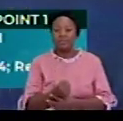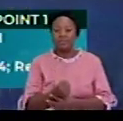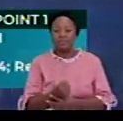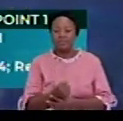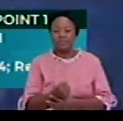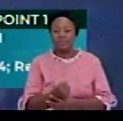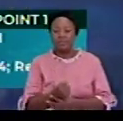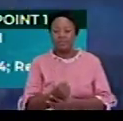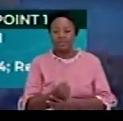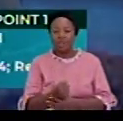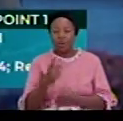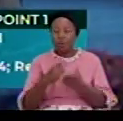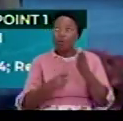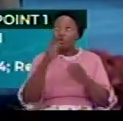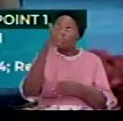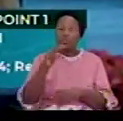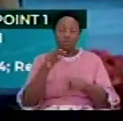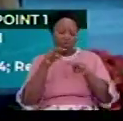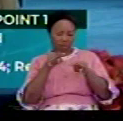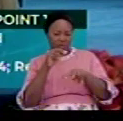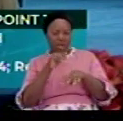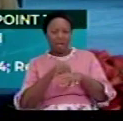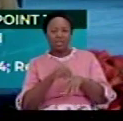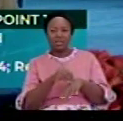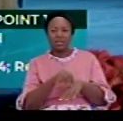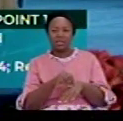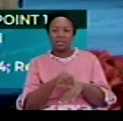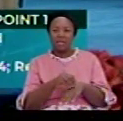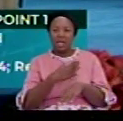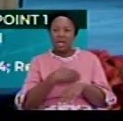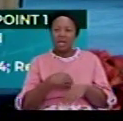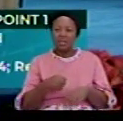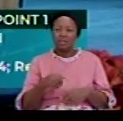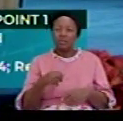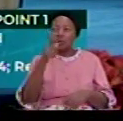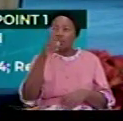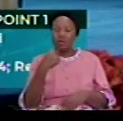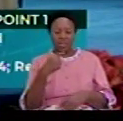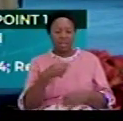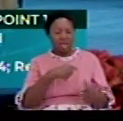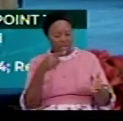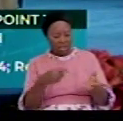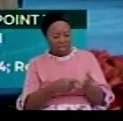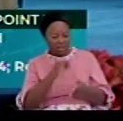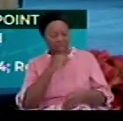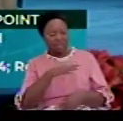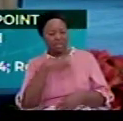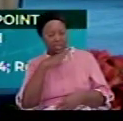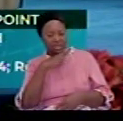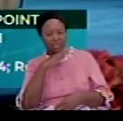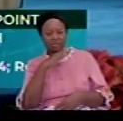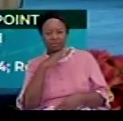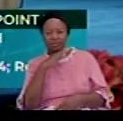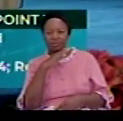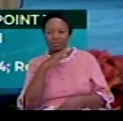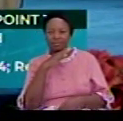What God looks at. And God says, this is abomination.